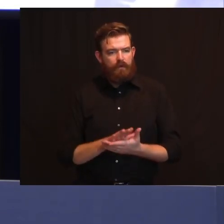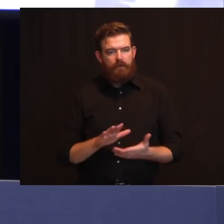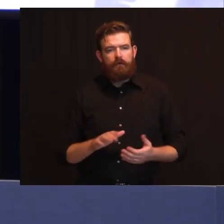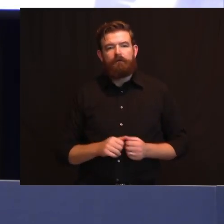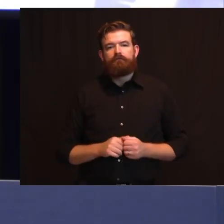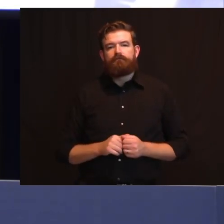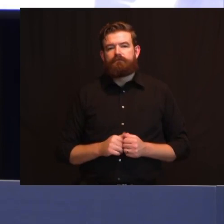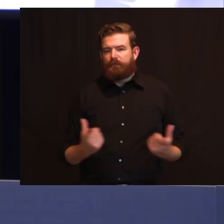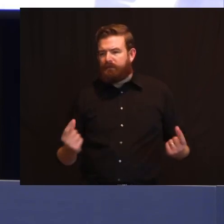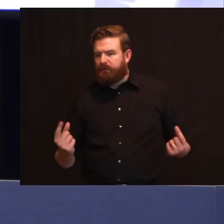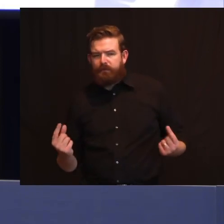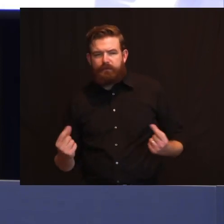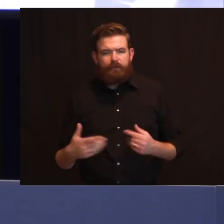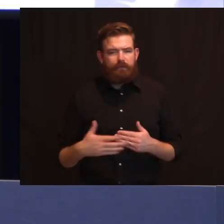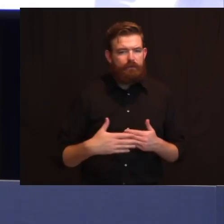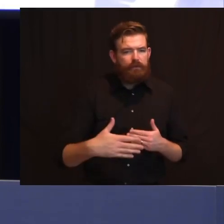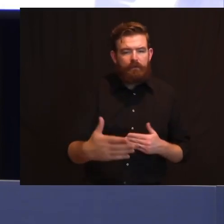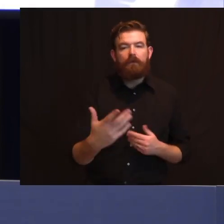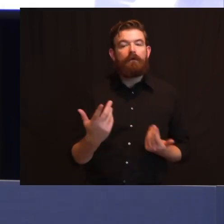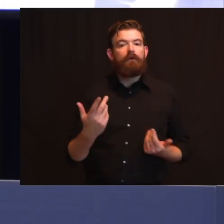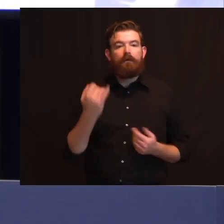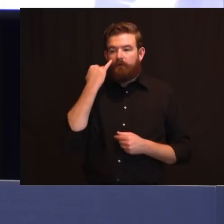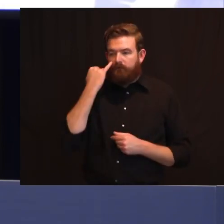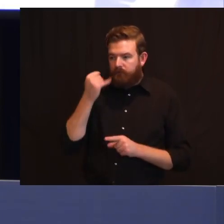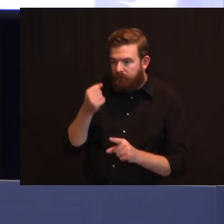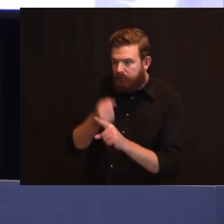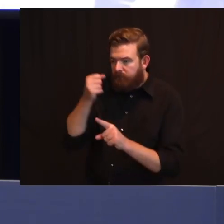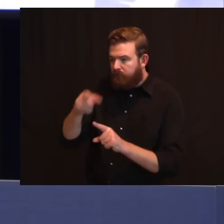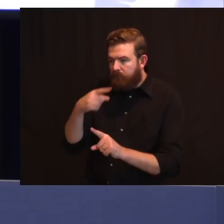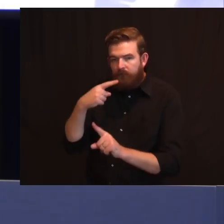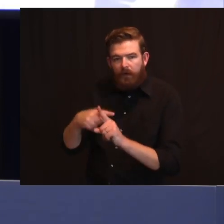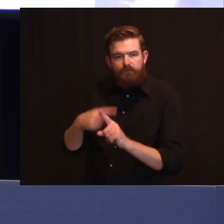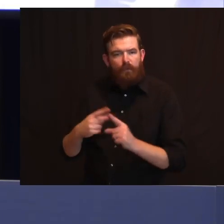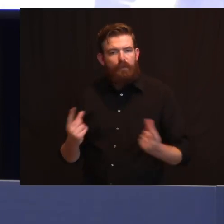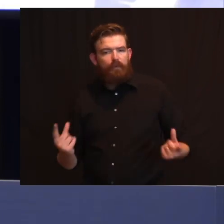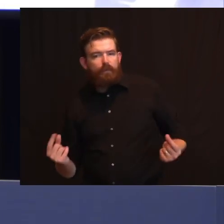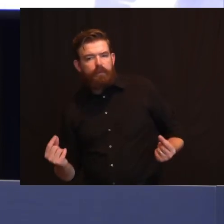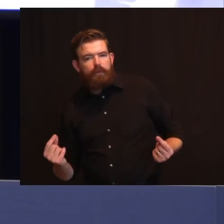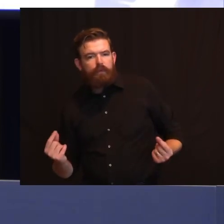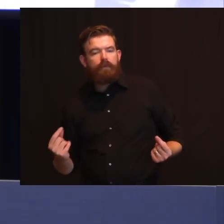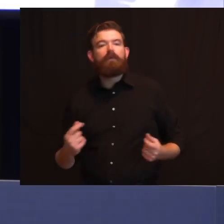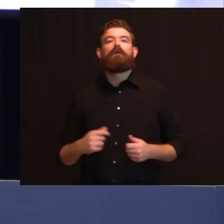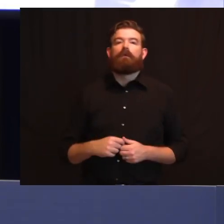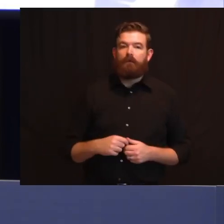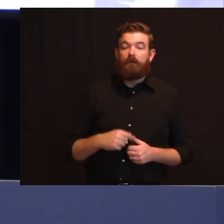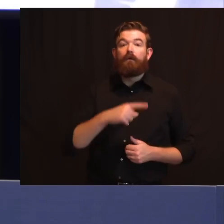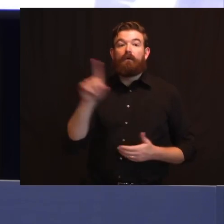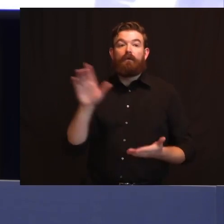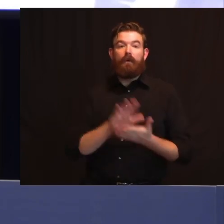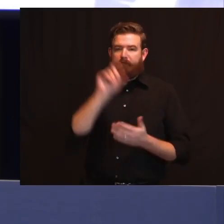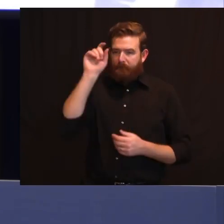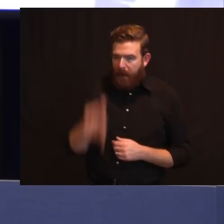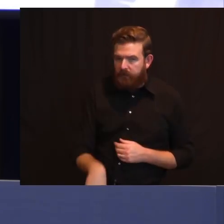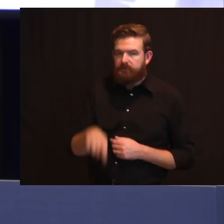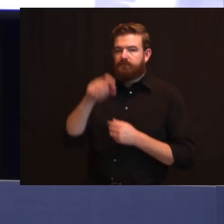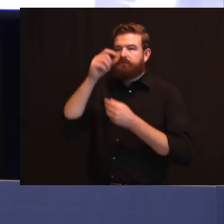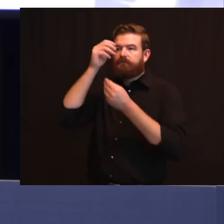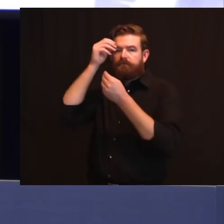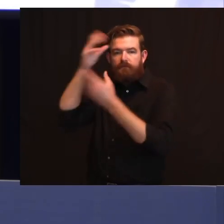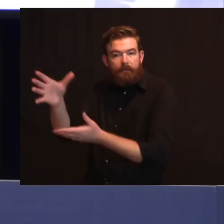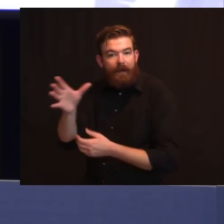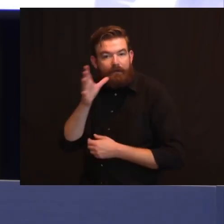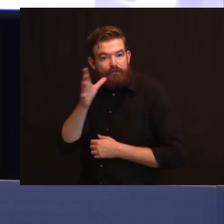Local school districts should be informing school staff and parents about possible exposures that occur in school. The Department of Education's